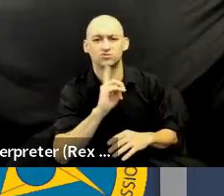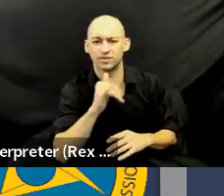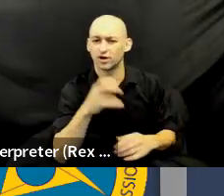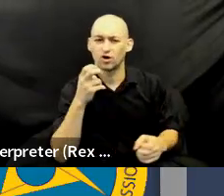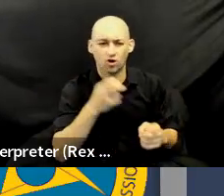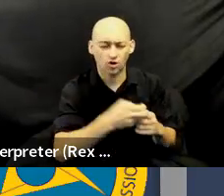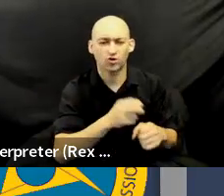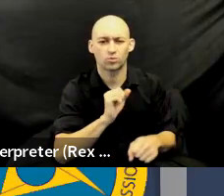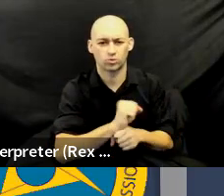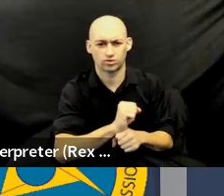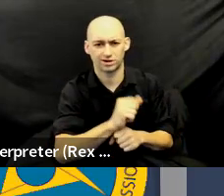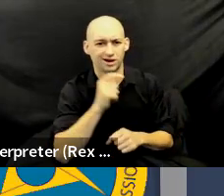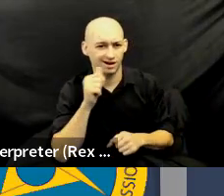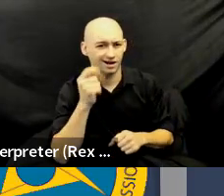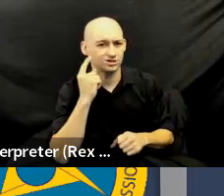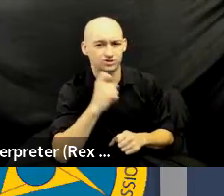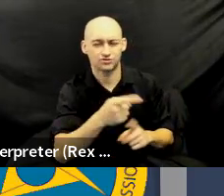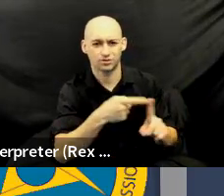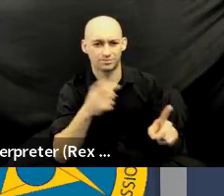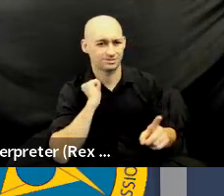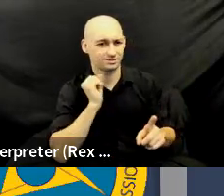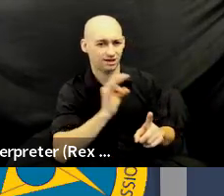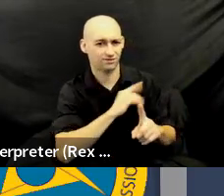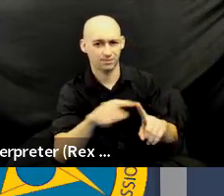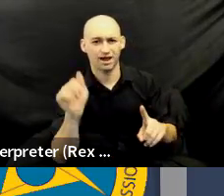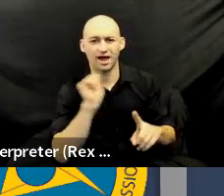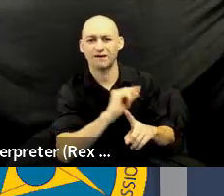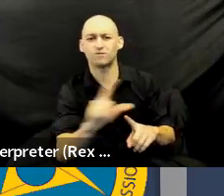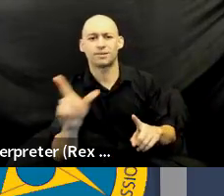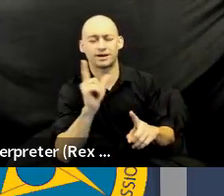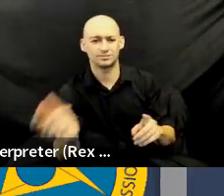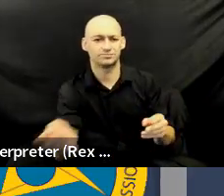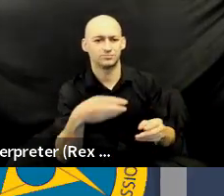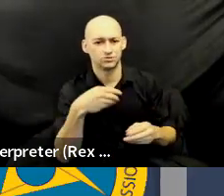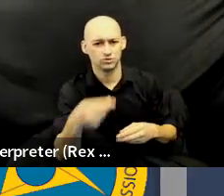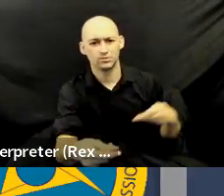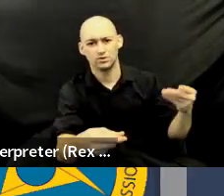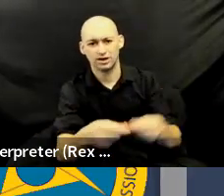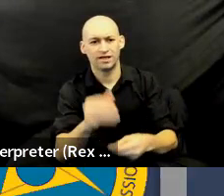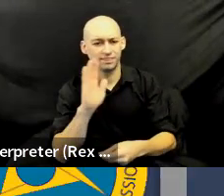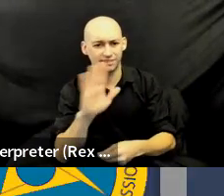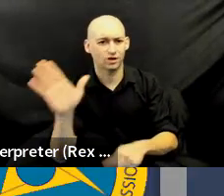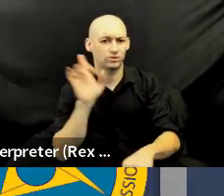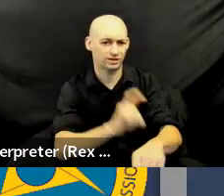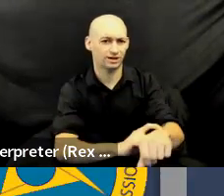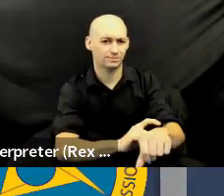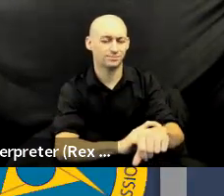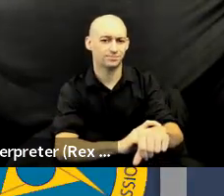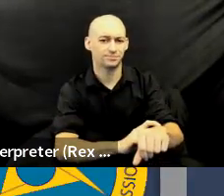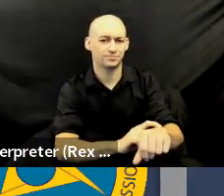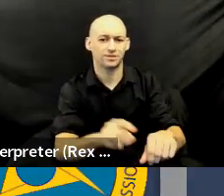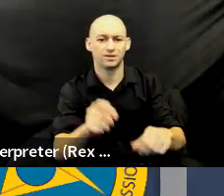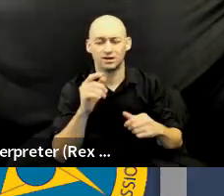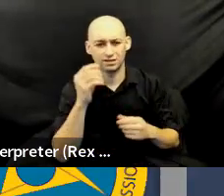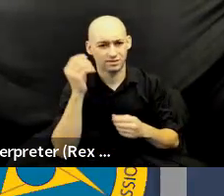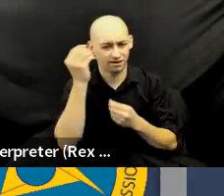and not just from the staff, but everyone that contributed their time to help inform the creation of